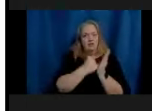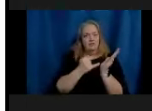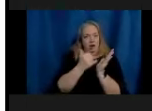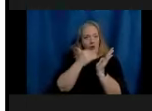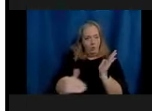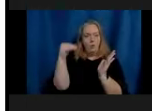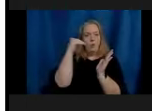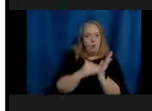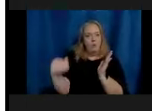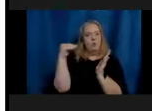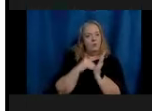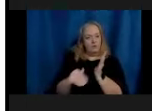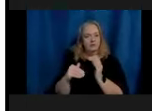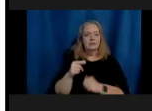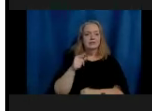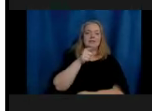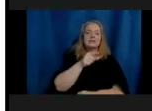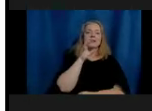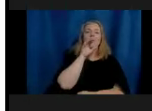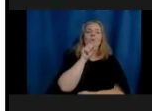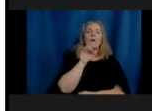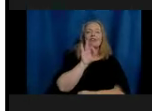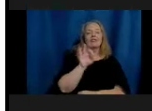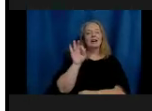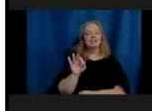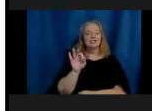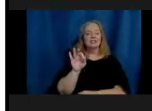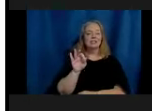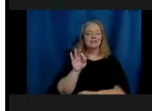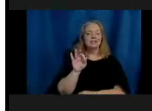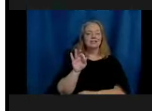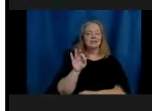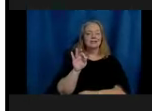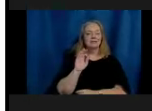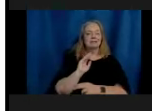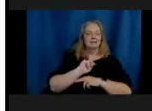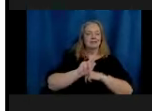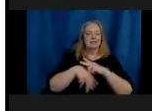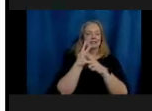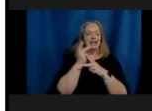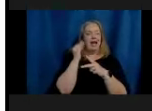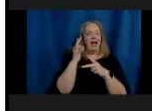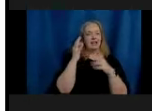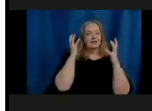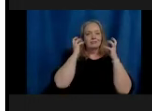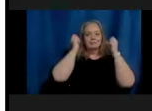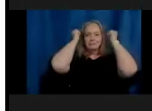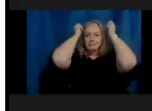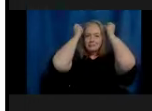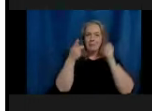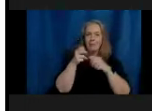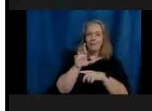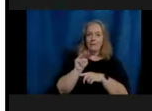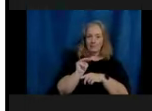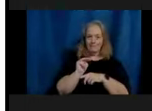where it was like kind of an old-fashioned perm style, where and all of these are pretty similar. And